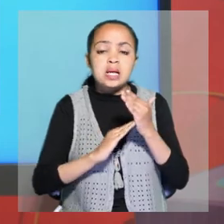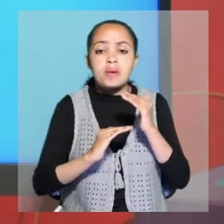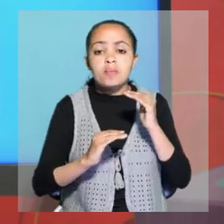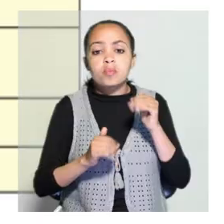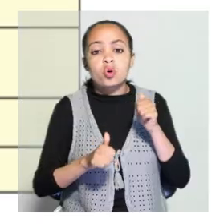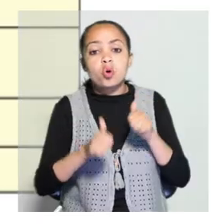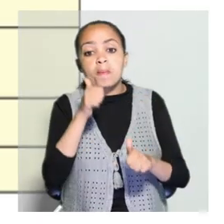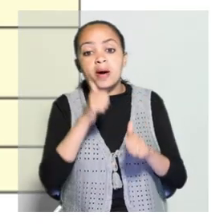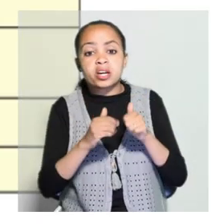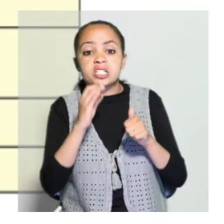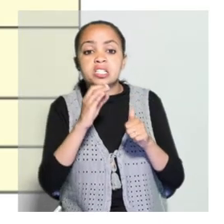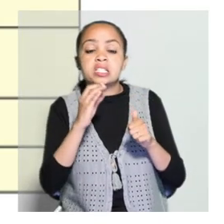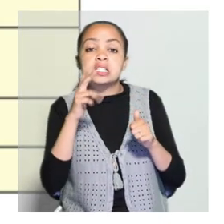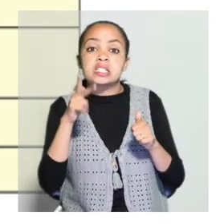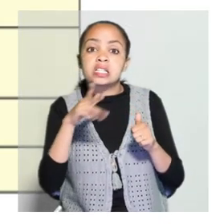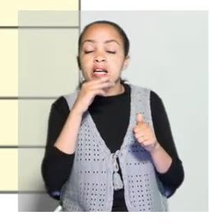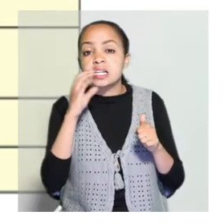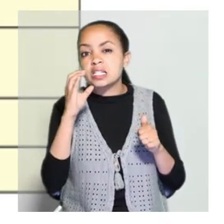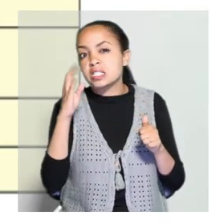and C4 plants.